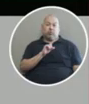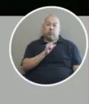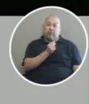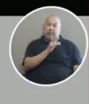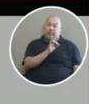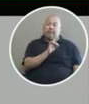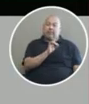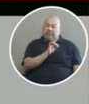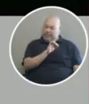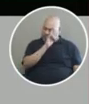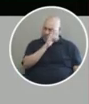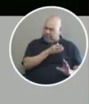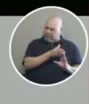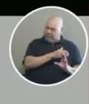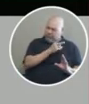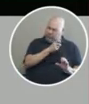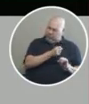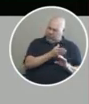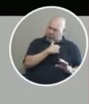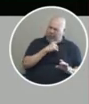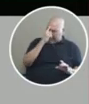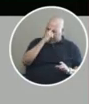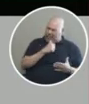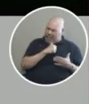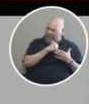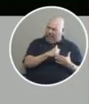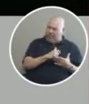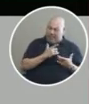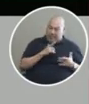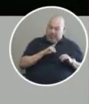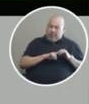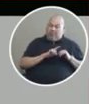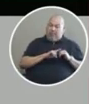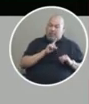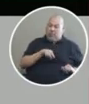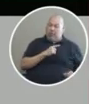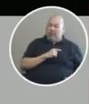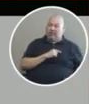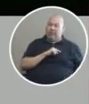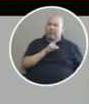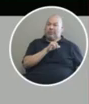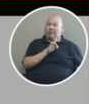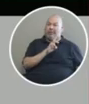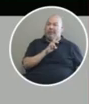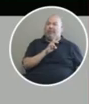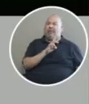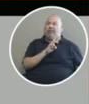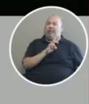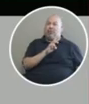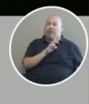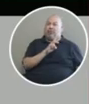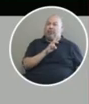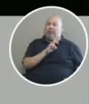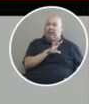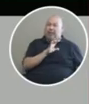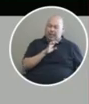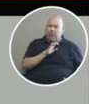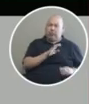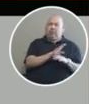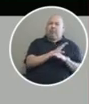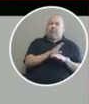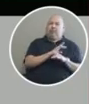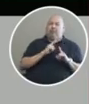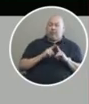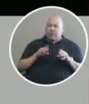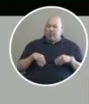2018, again, they probably assisted just in El Paso alone over 2,700 businesses, and they